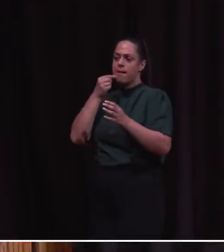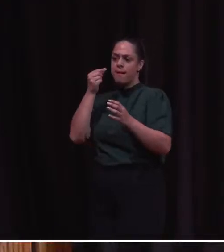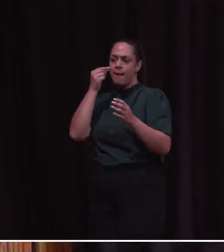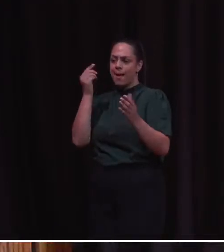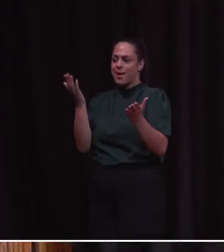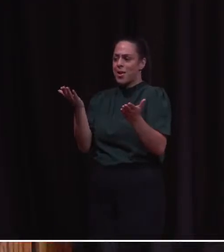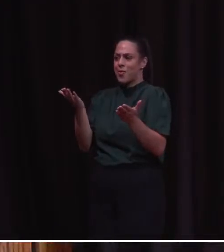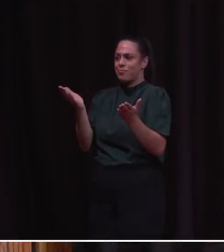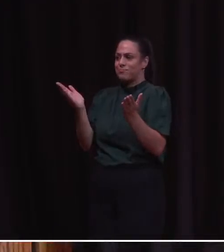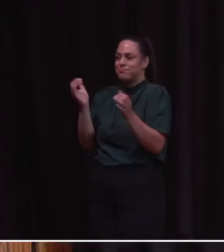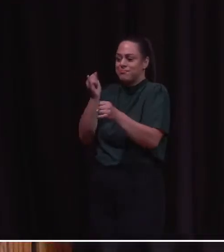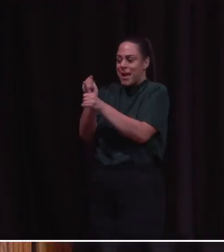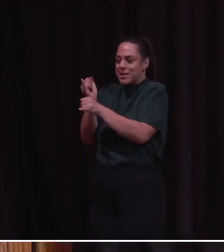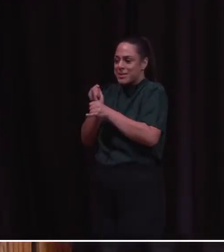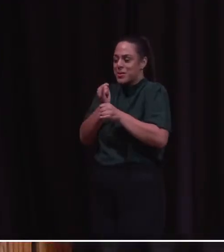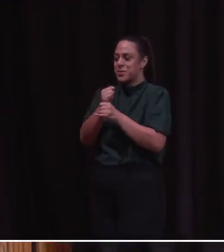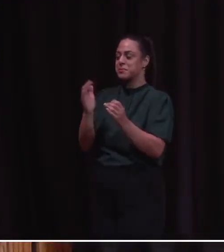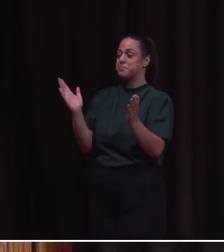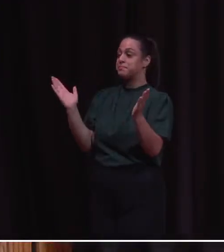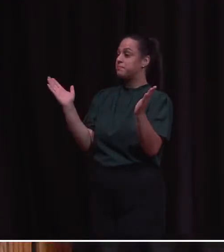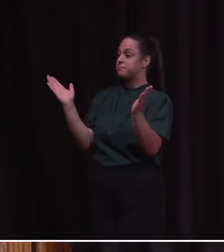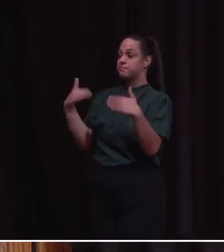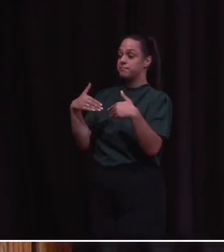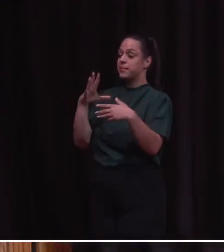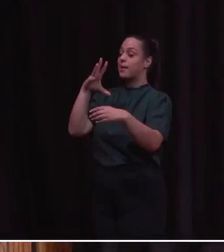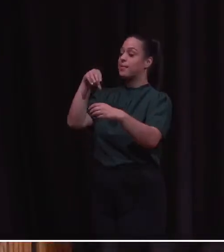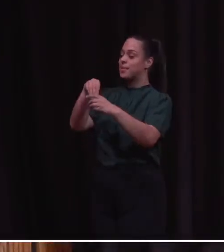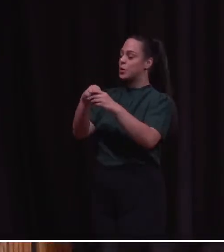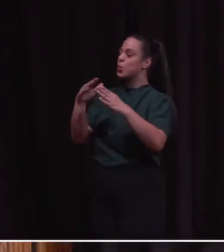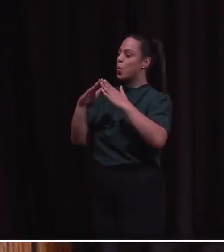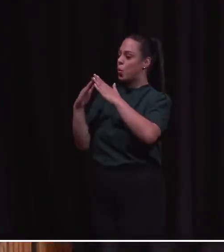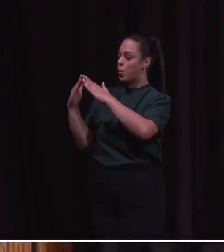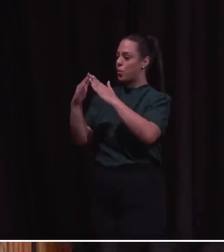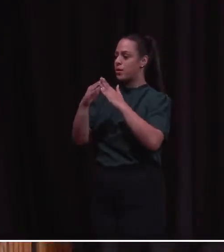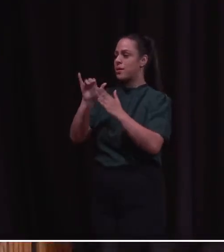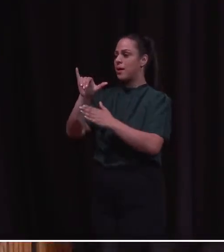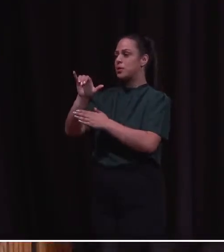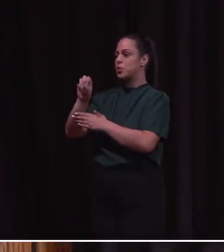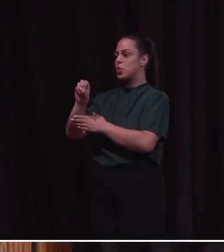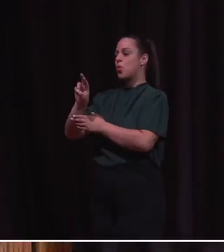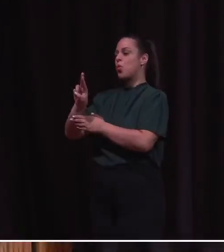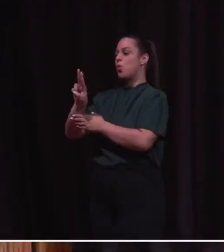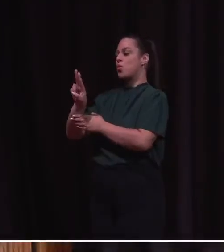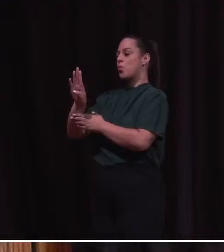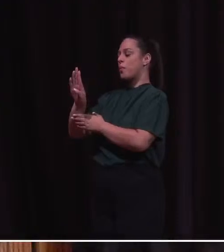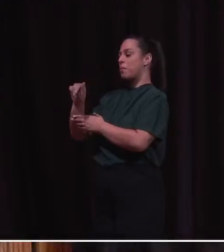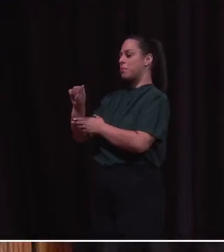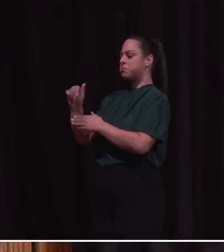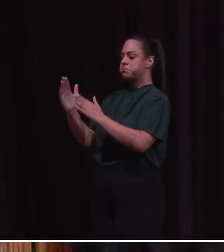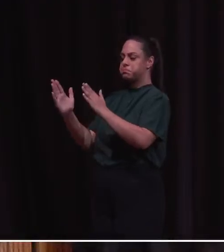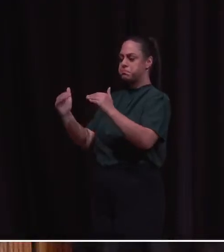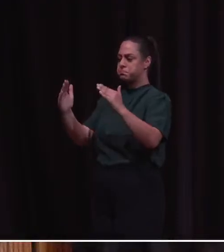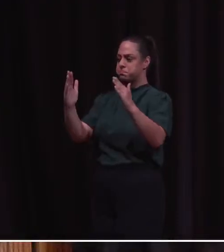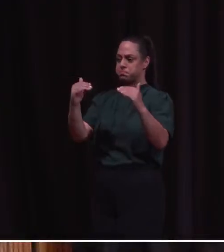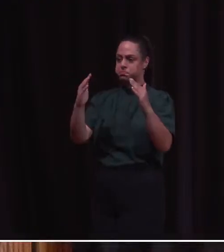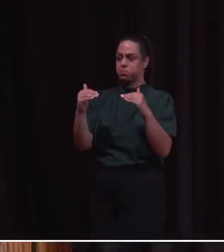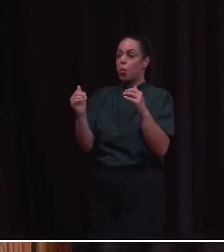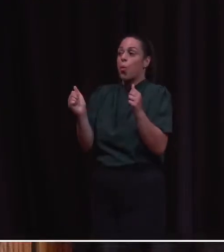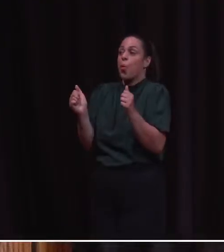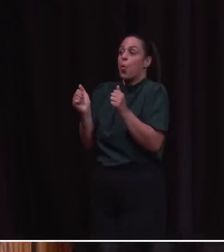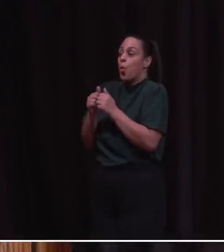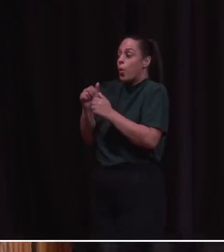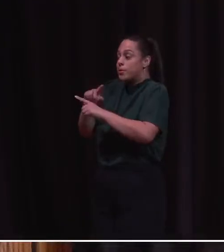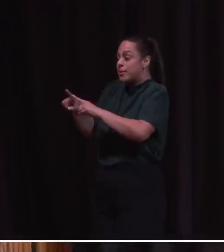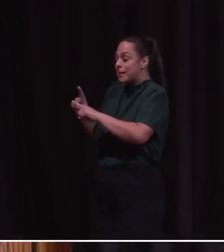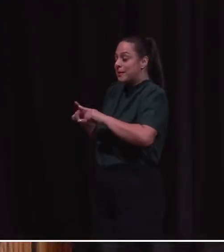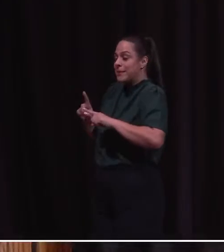Yoruba communities brought to light the existence of a different episteme. My work exposed gender as